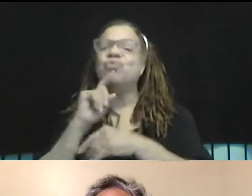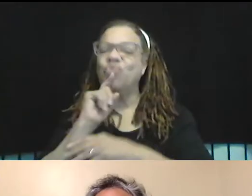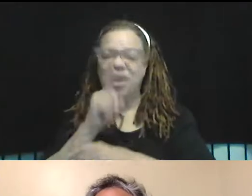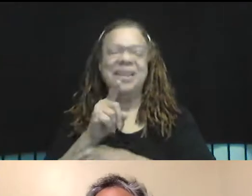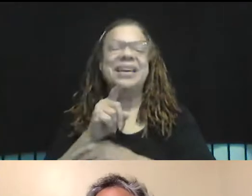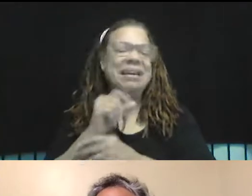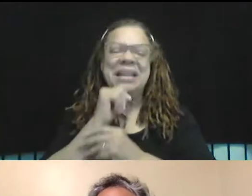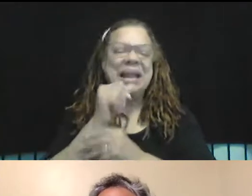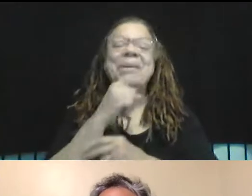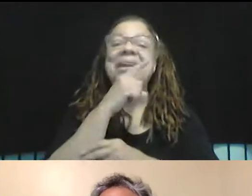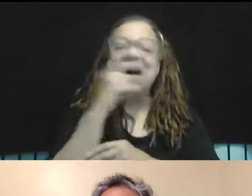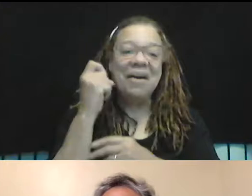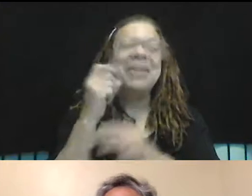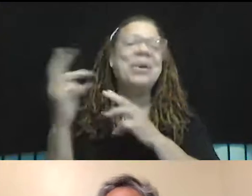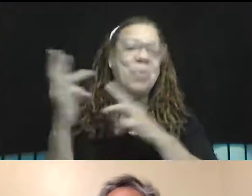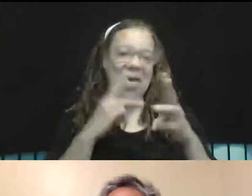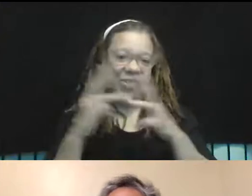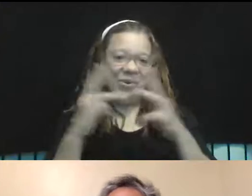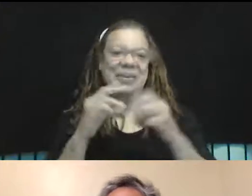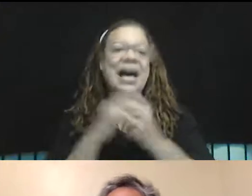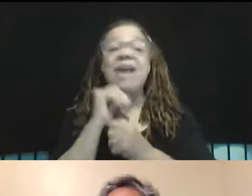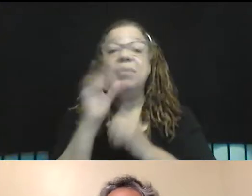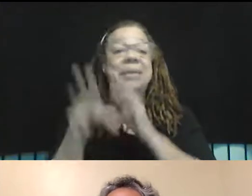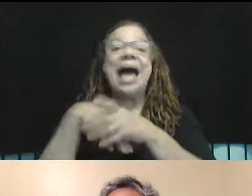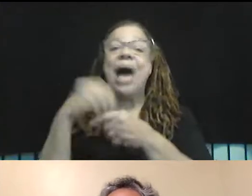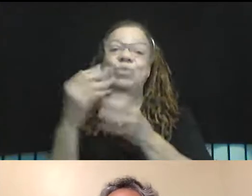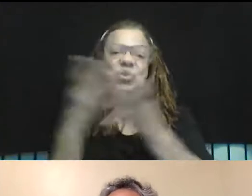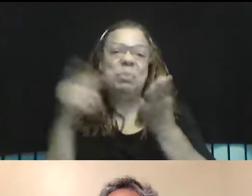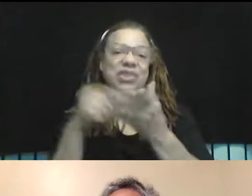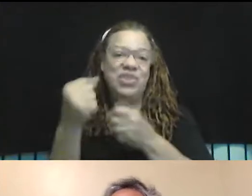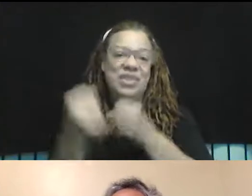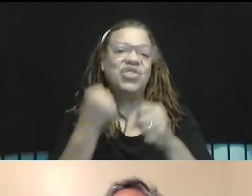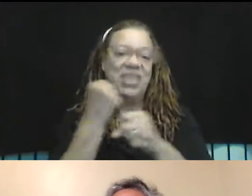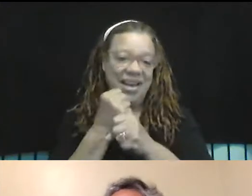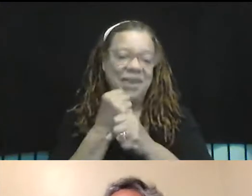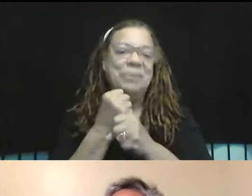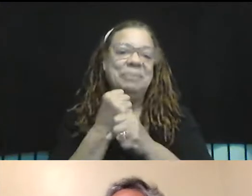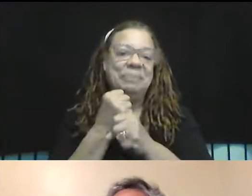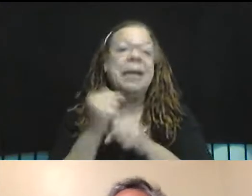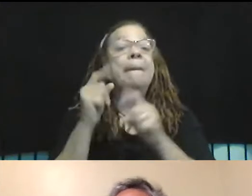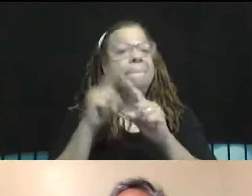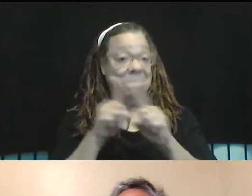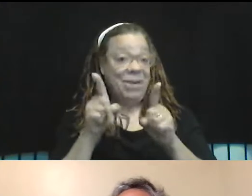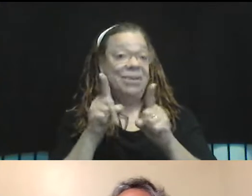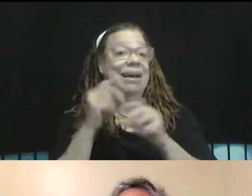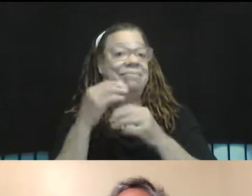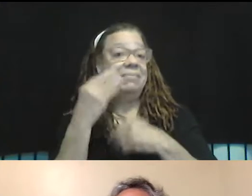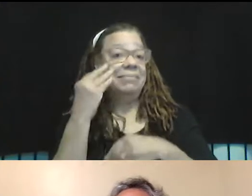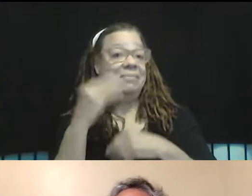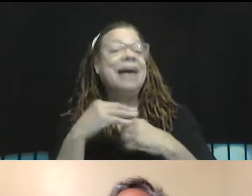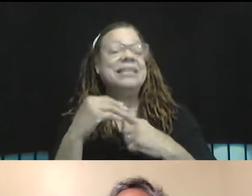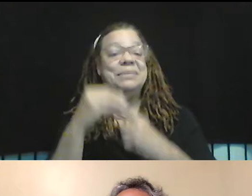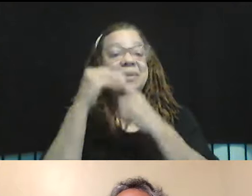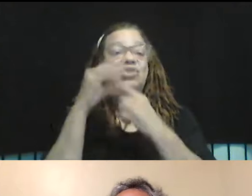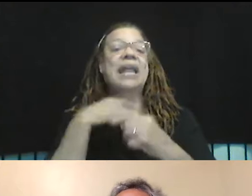Yeah, I haven't been out as much this year, but yeah, I do like especially like going to the